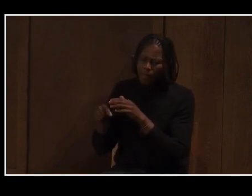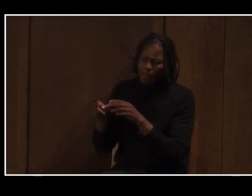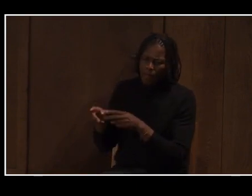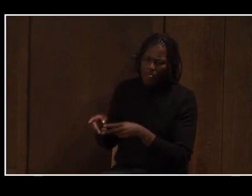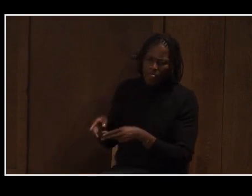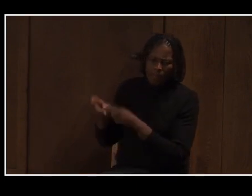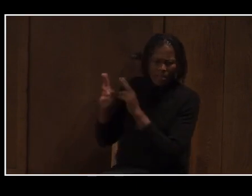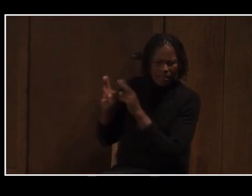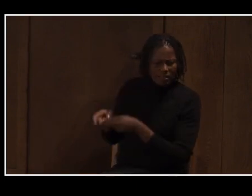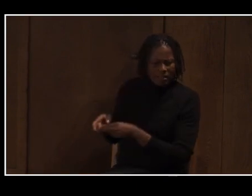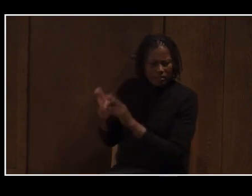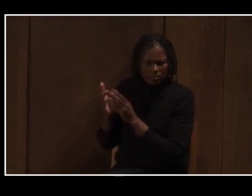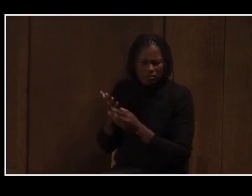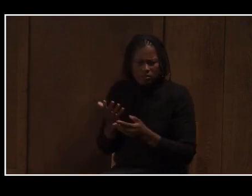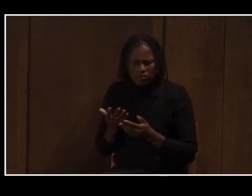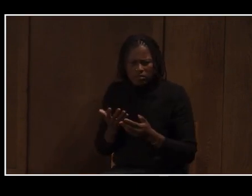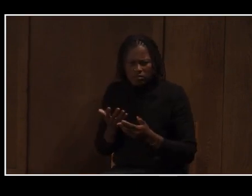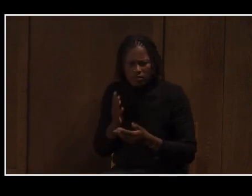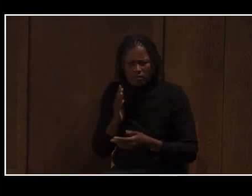you do if you have common sense.